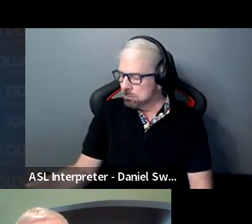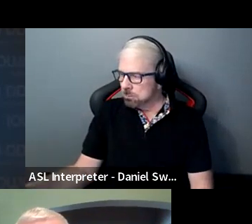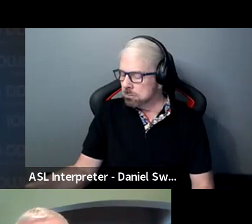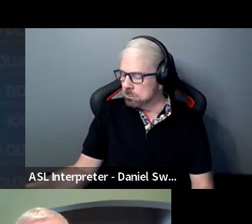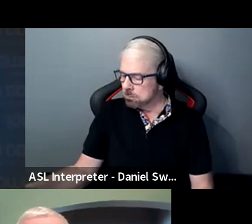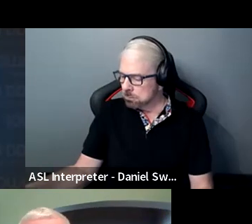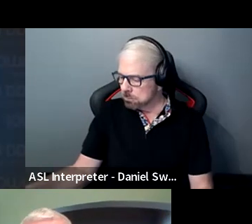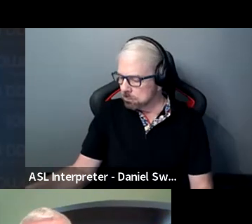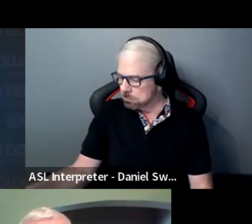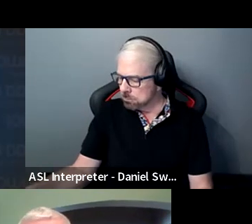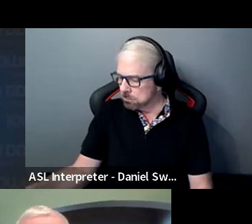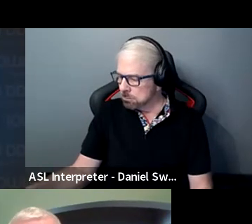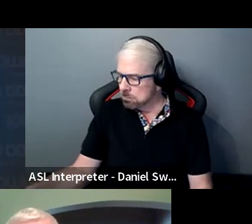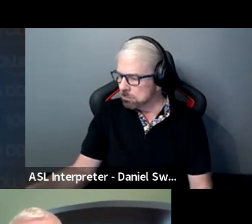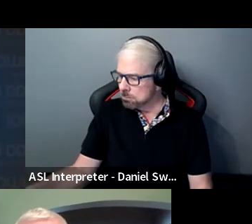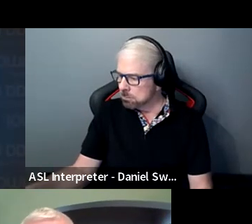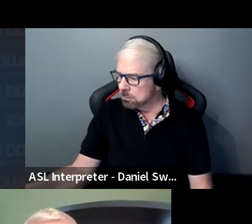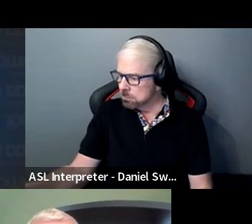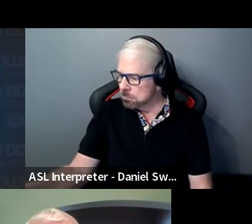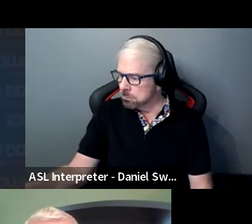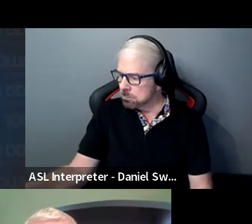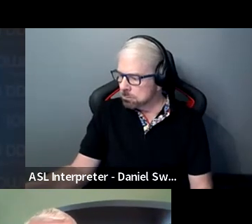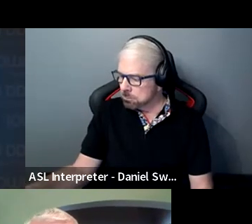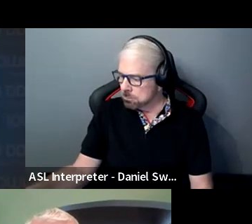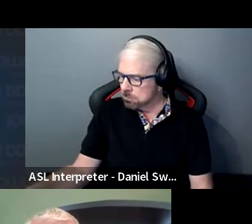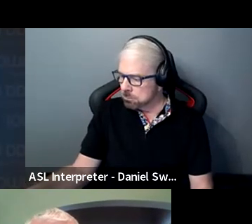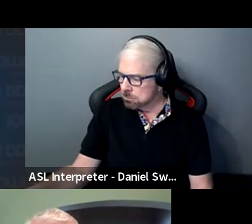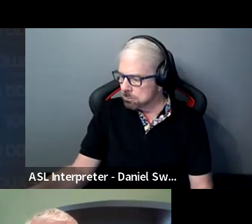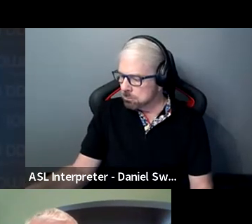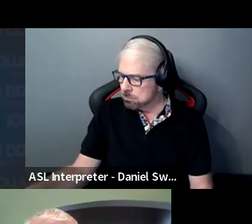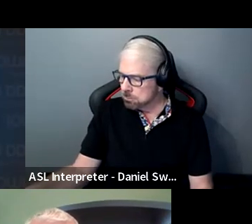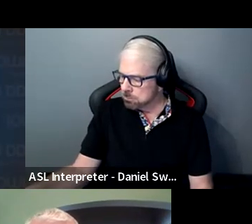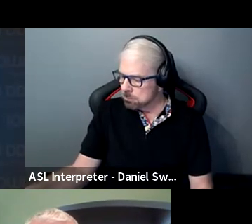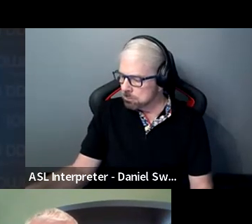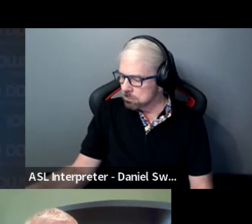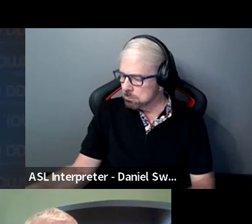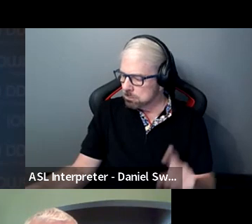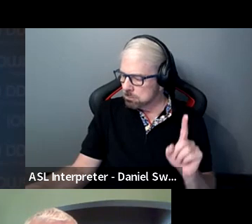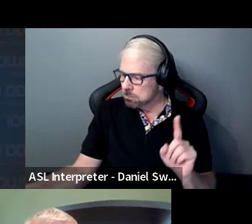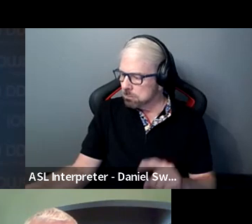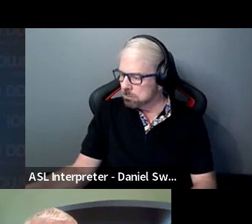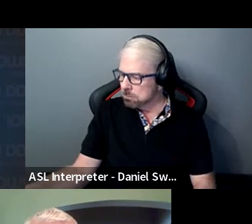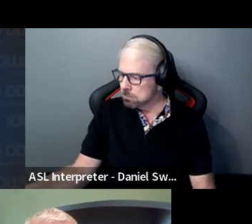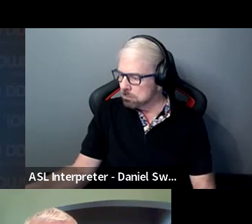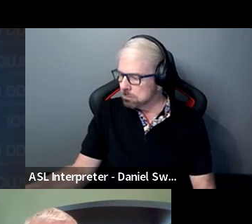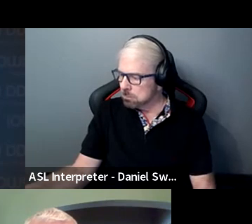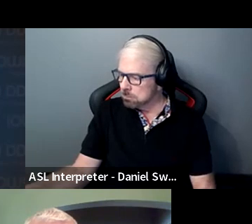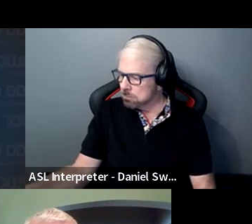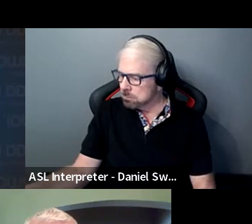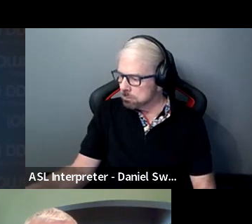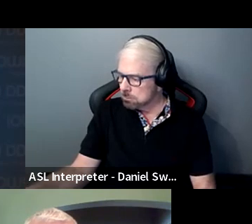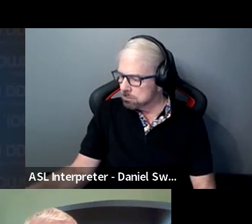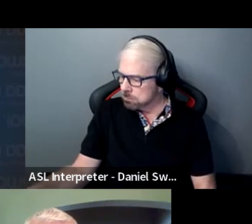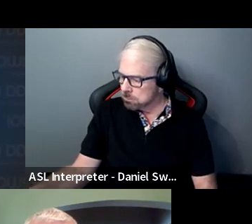Can you hear me? Yes. So, Amy, you mentioned that you are,